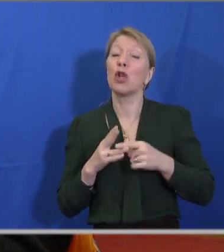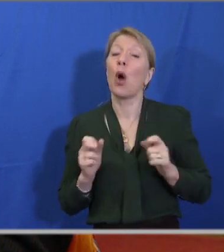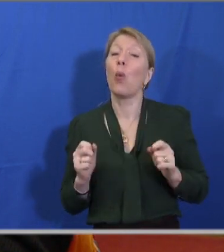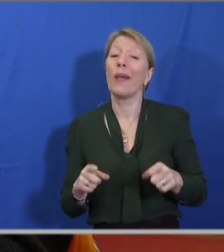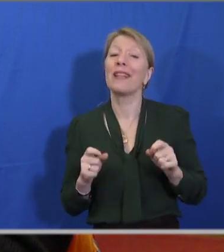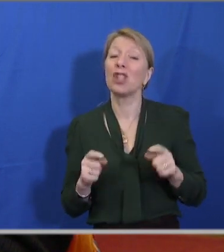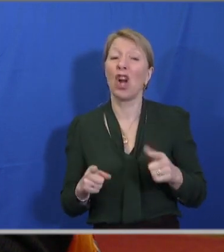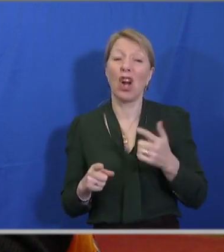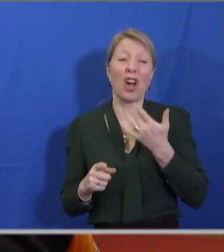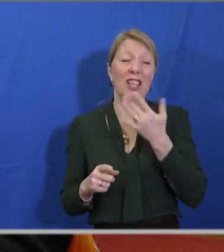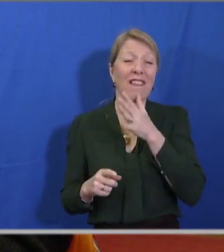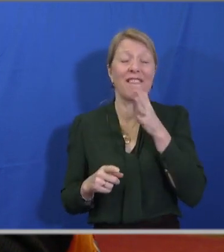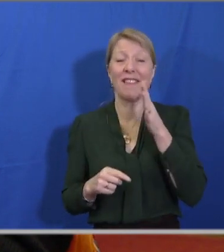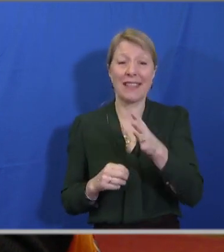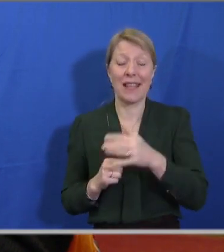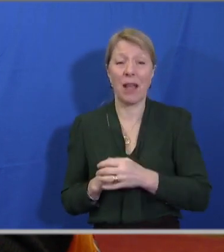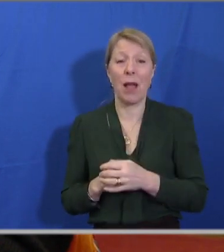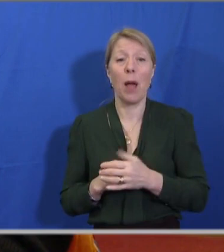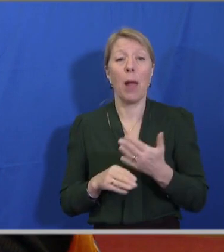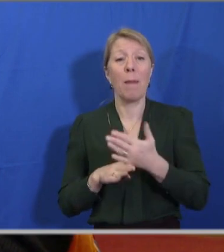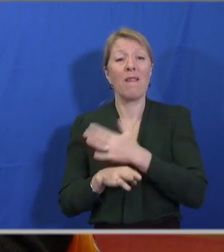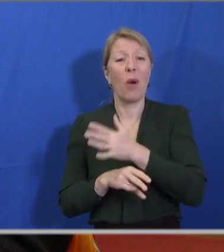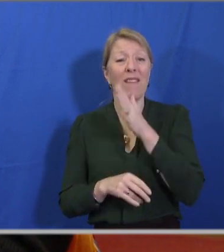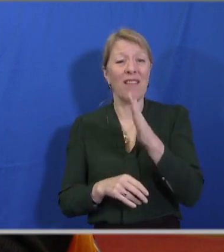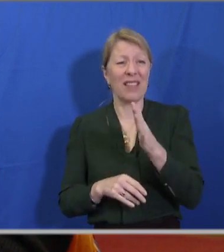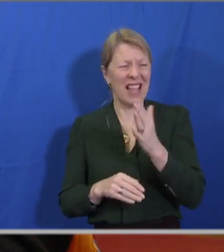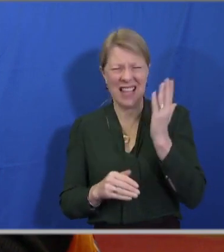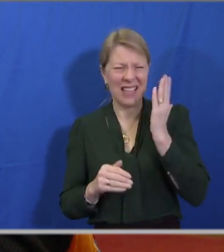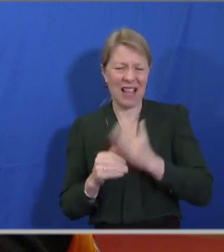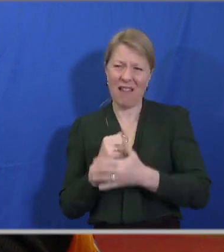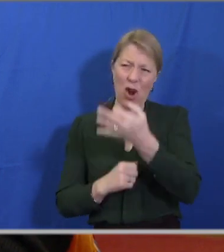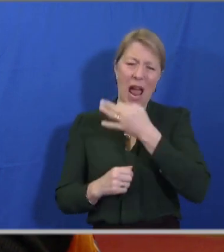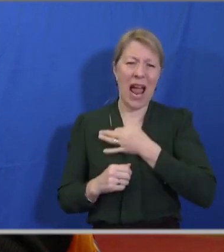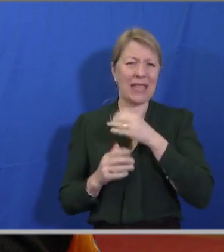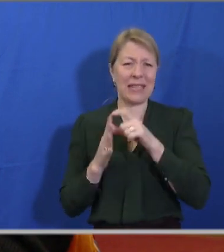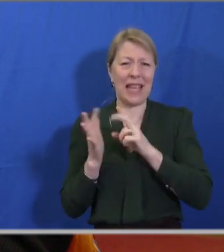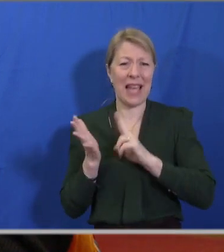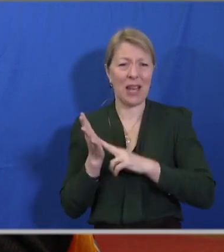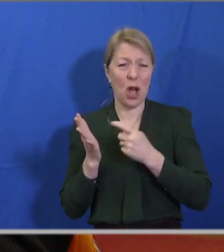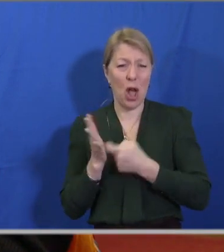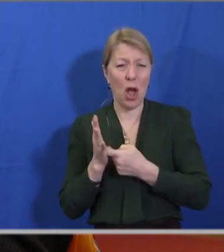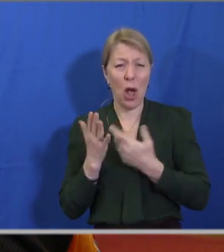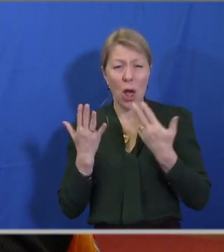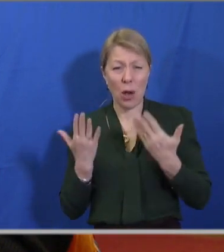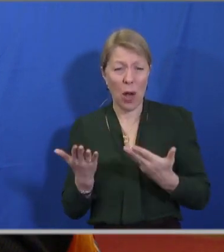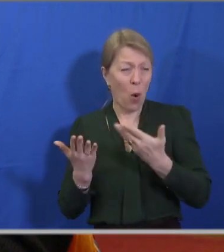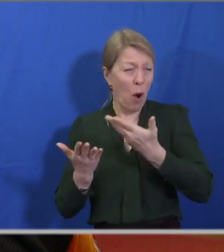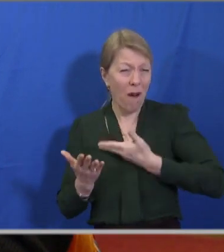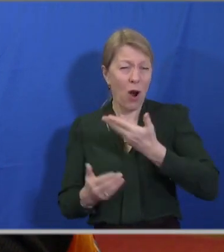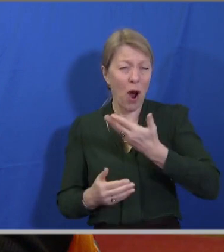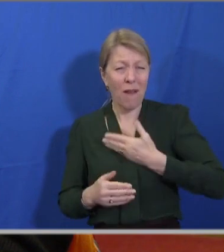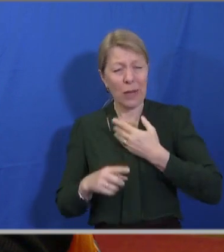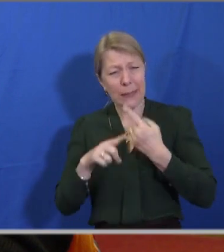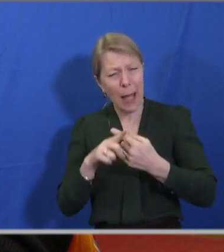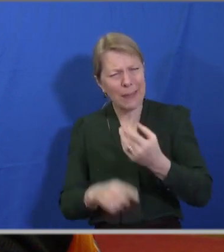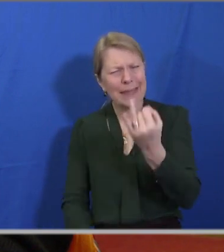have never, up to the age of 50, been offered a DNR. So far, I've been offered it 7 times, minimum